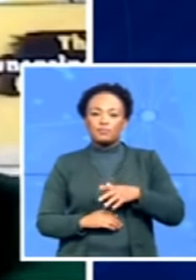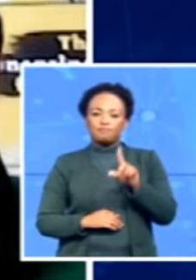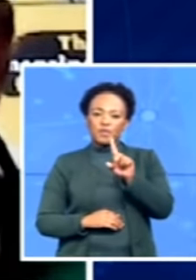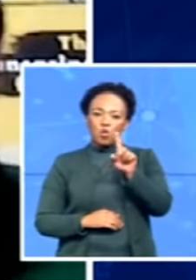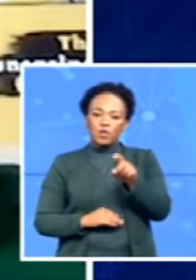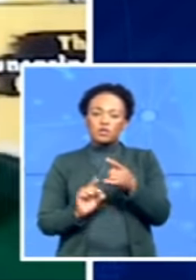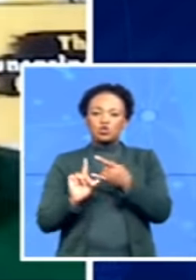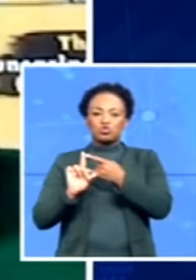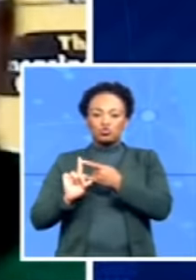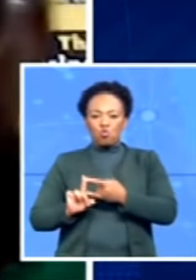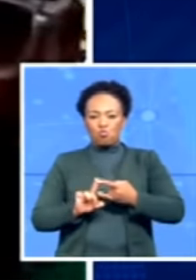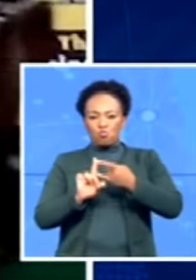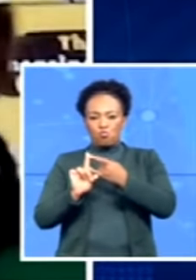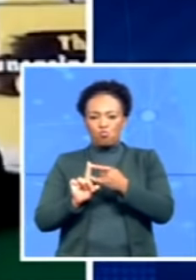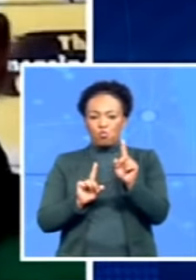having hands raised